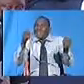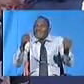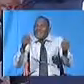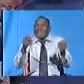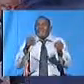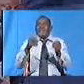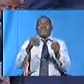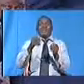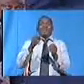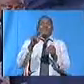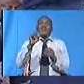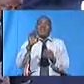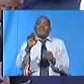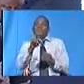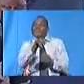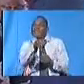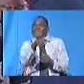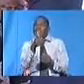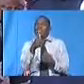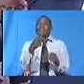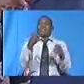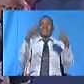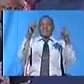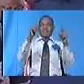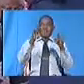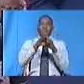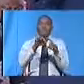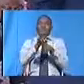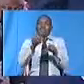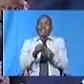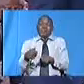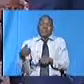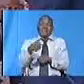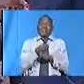at all at the polling stations. We'll lock ourselves in a room,